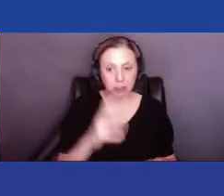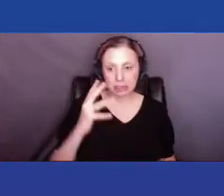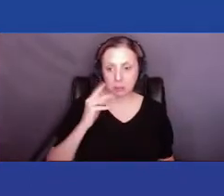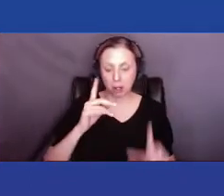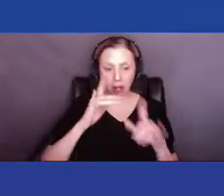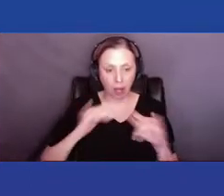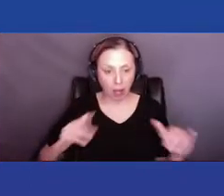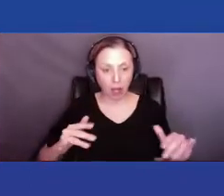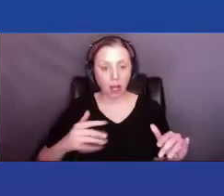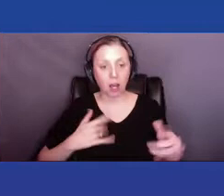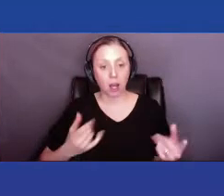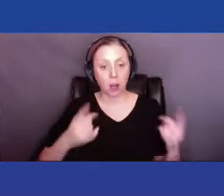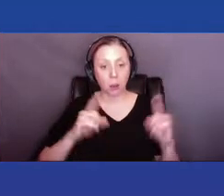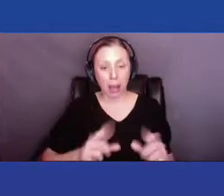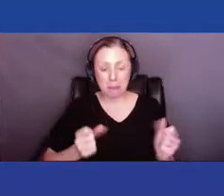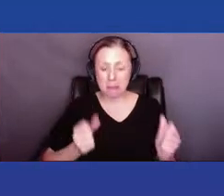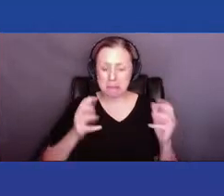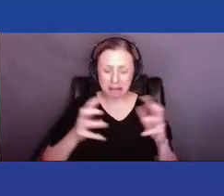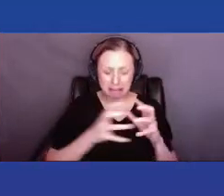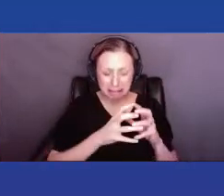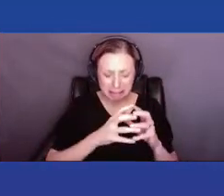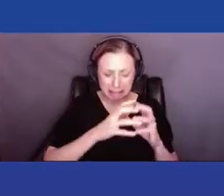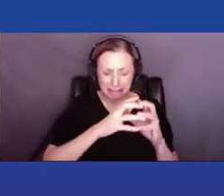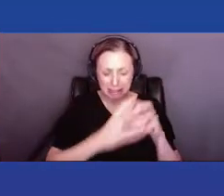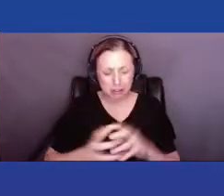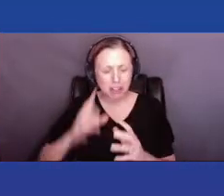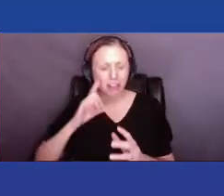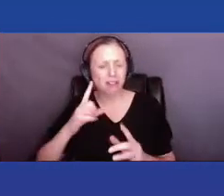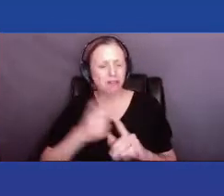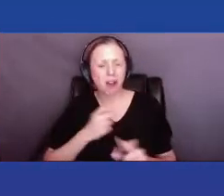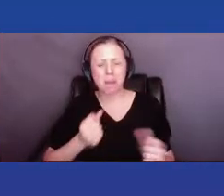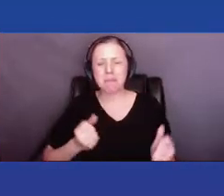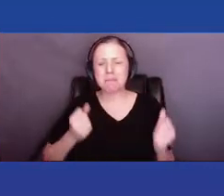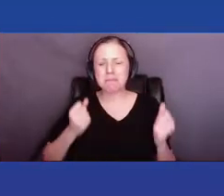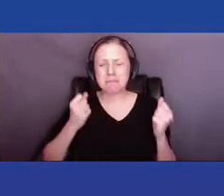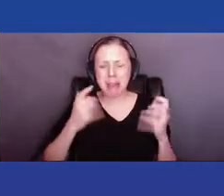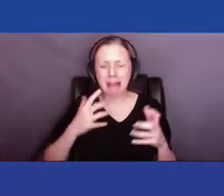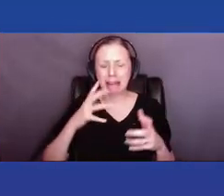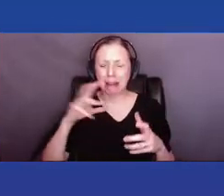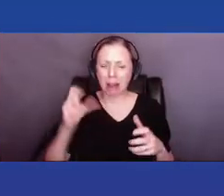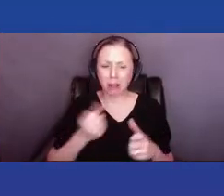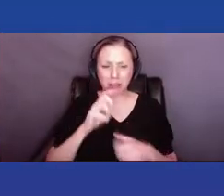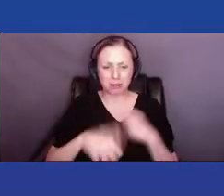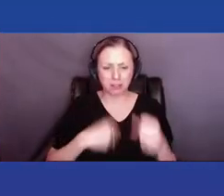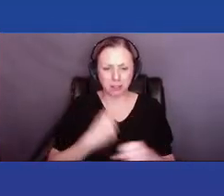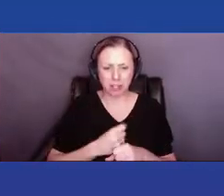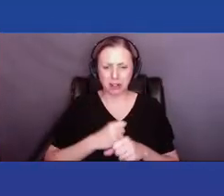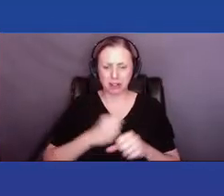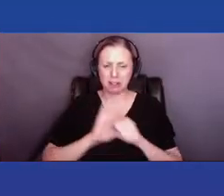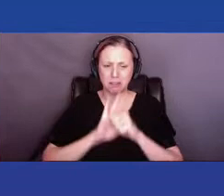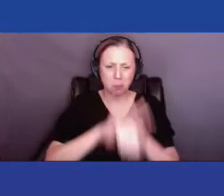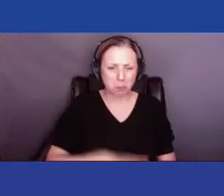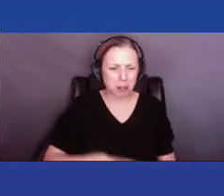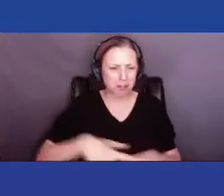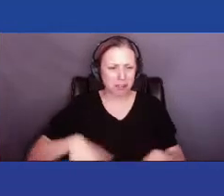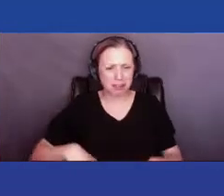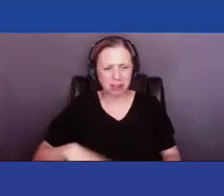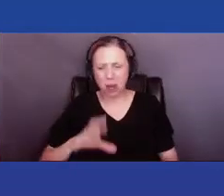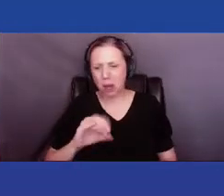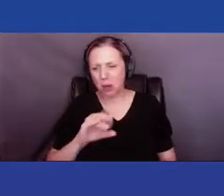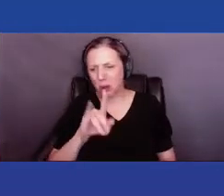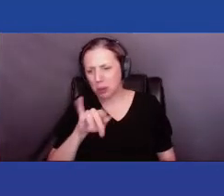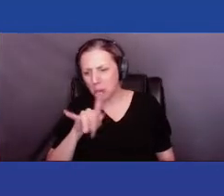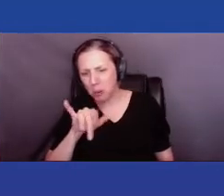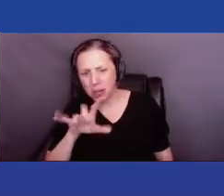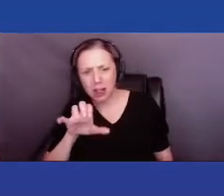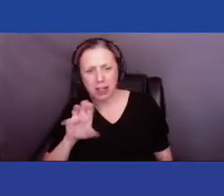of years of colonialism and its viral descendant, hypercapitalism. Next slide, please. This